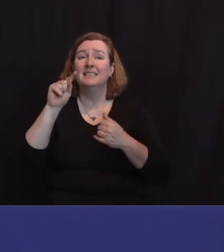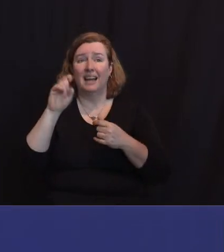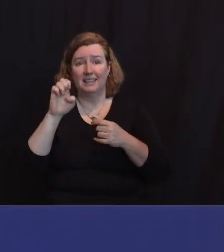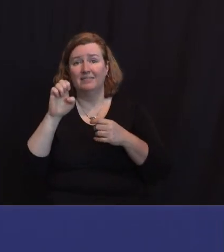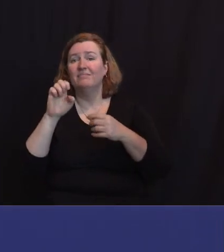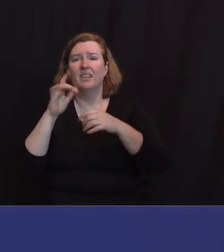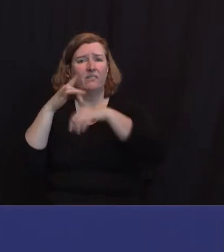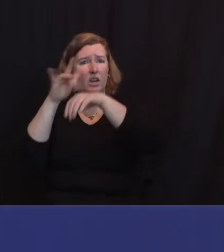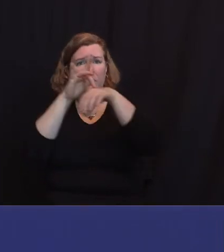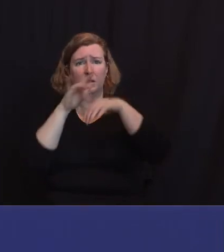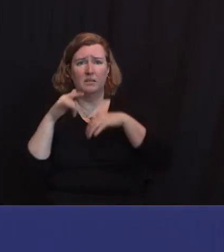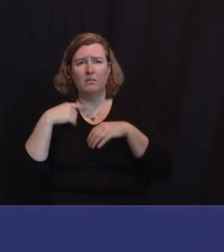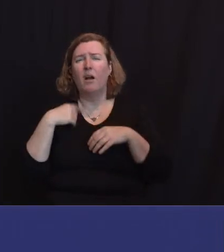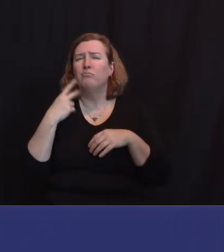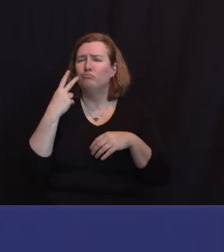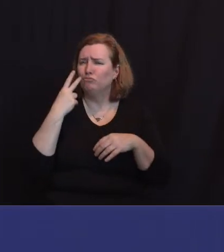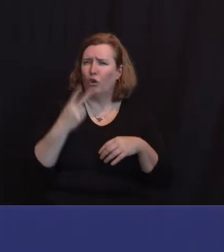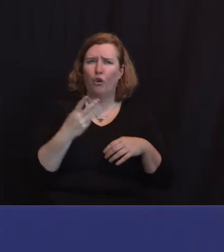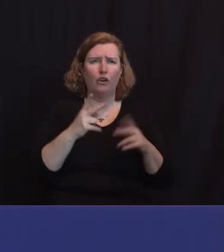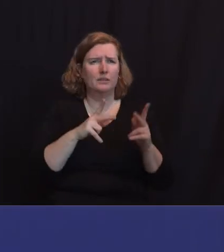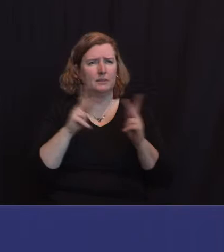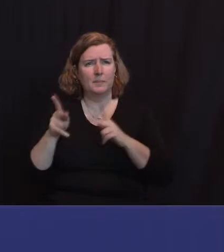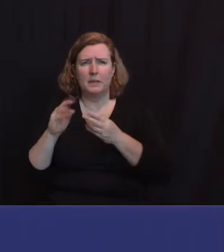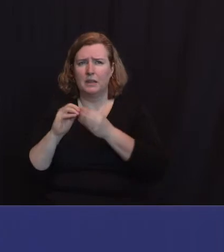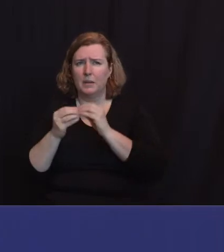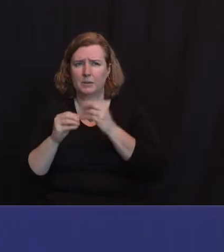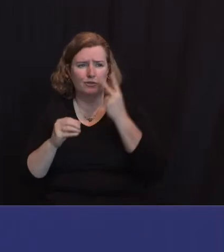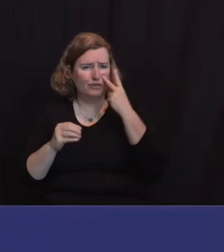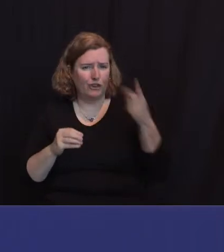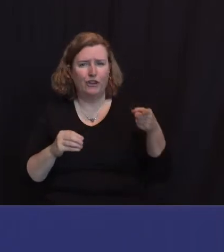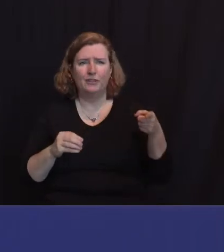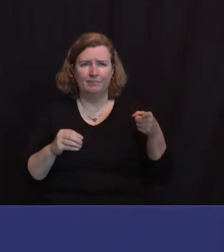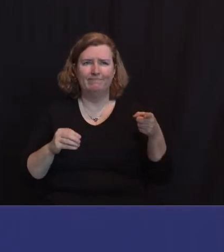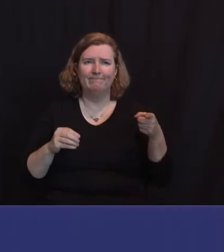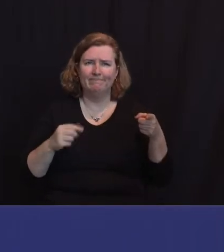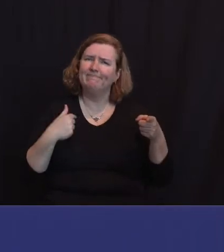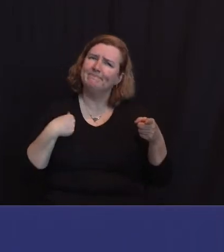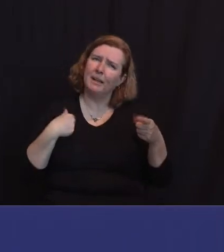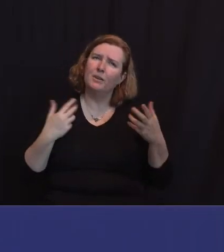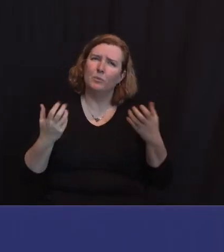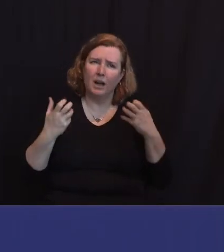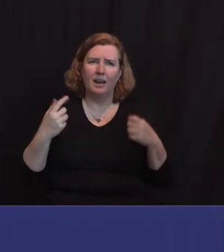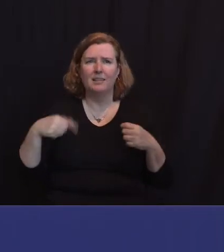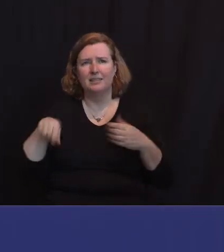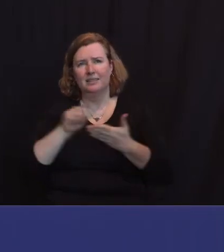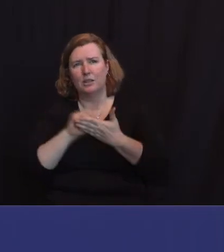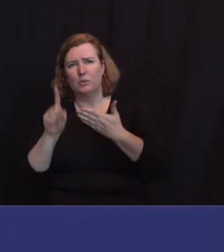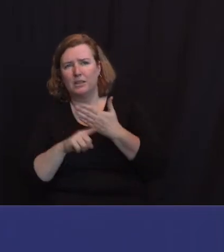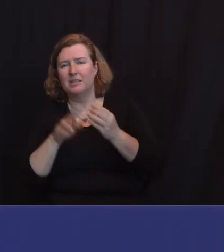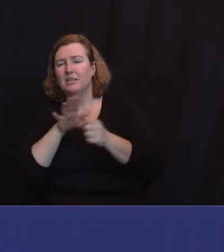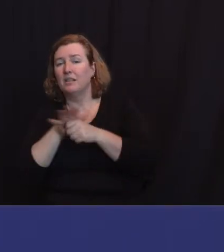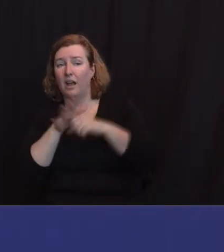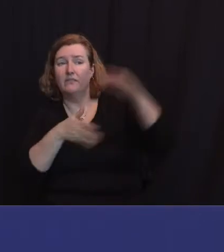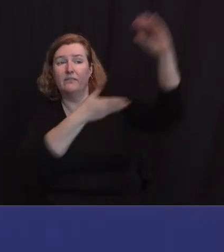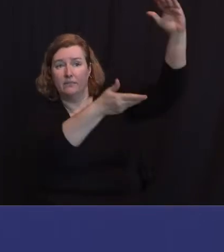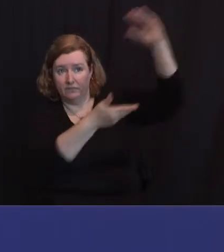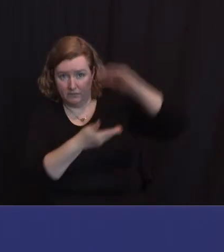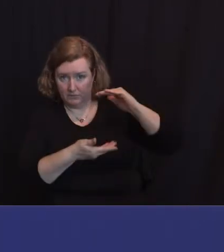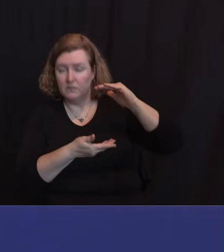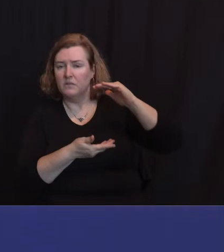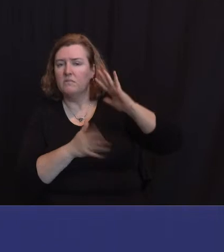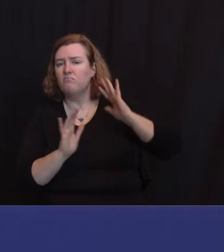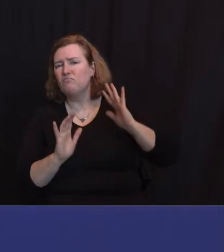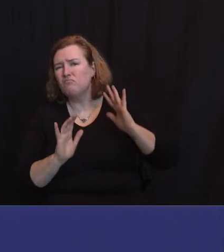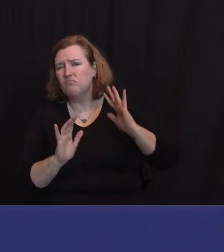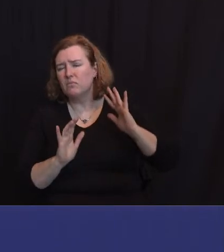did. I'd like to think we had the same supply next week and that this will be an ongoing challenge or an ongoing rich problem